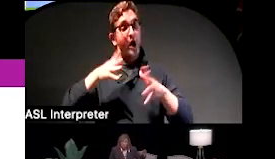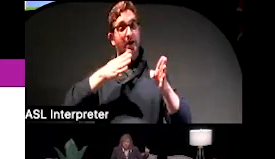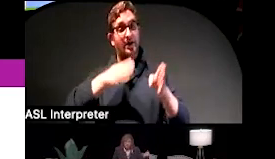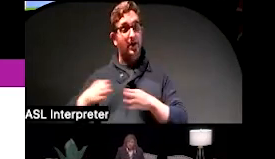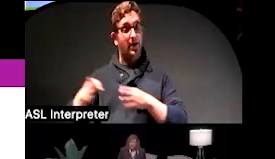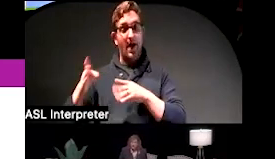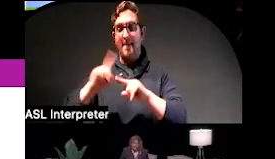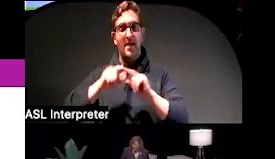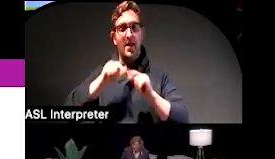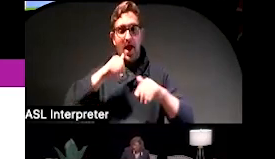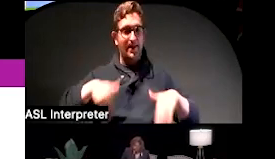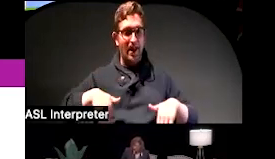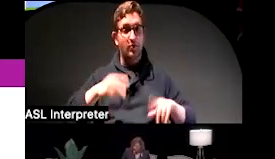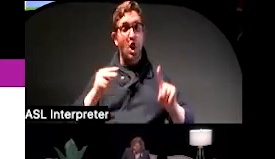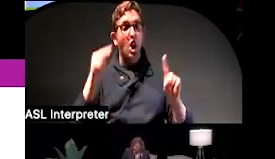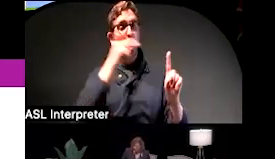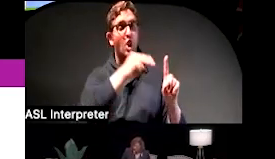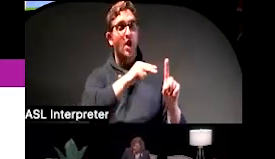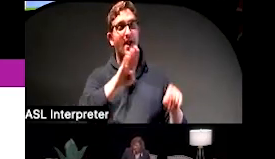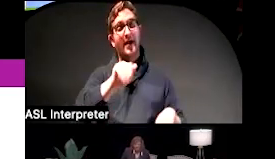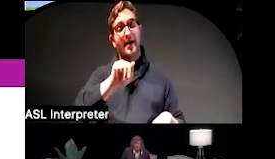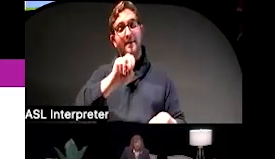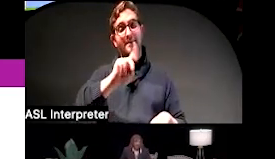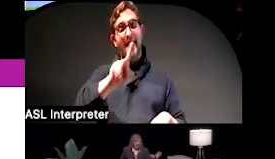They look at the bank account.